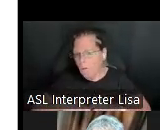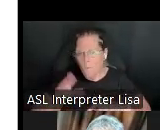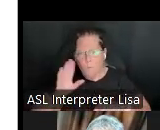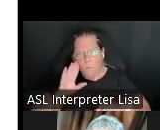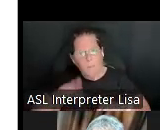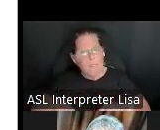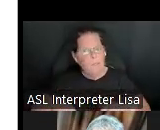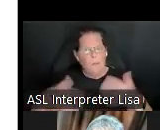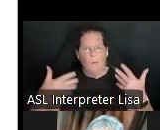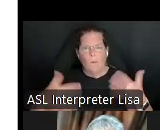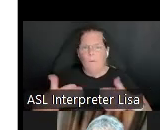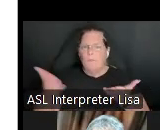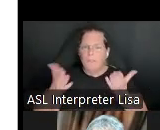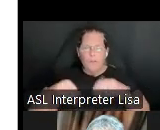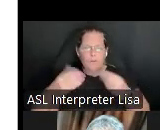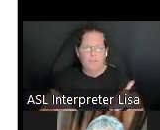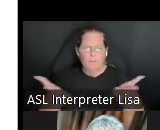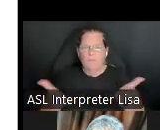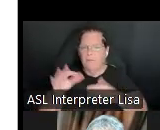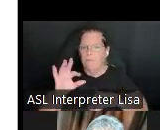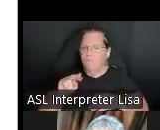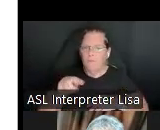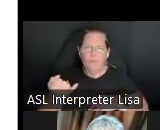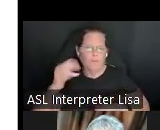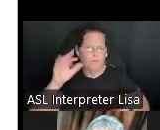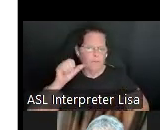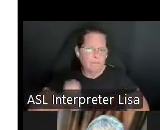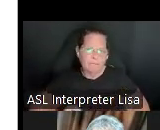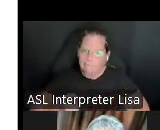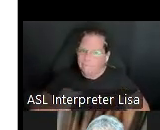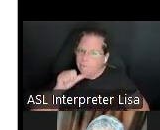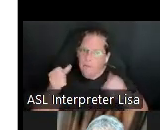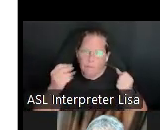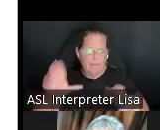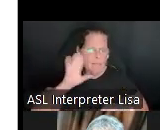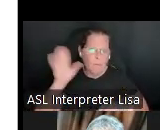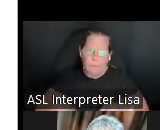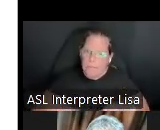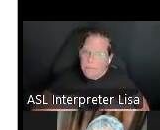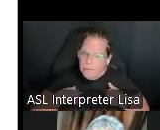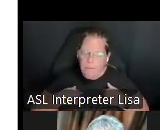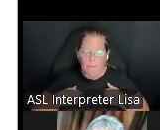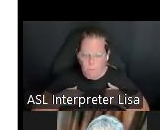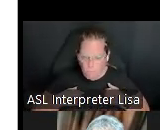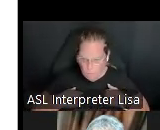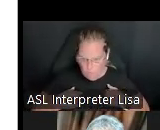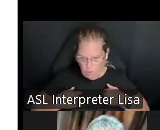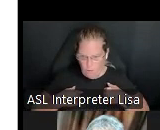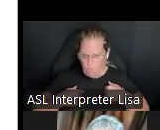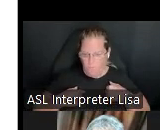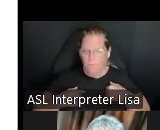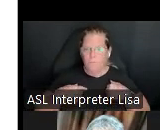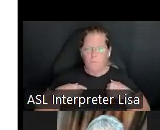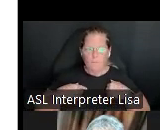a lack of service providers in the south of the state. I want to just note that BIANJ